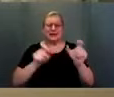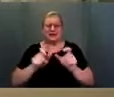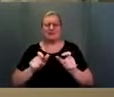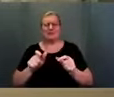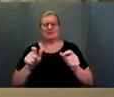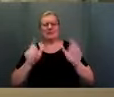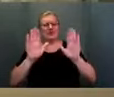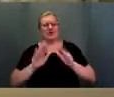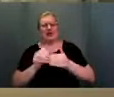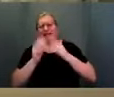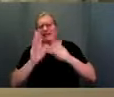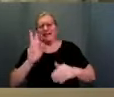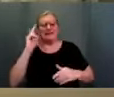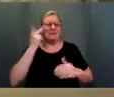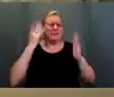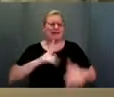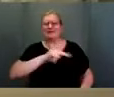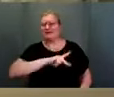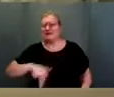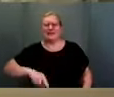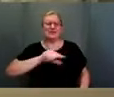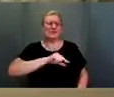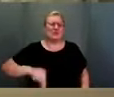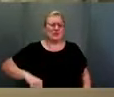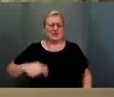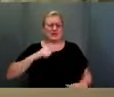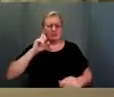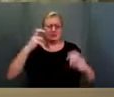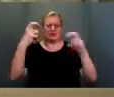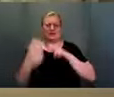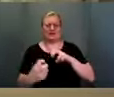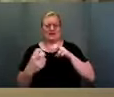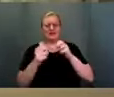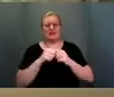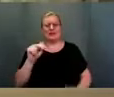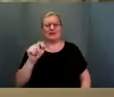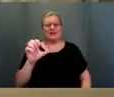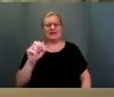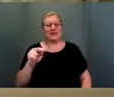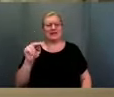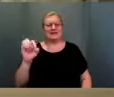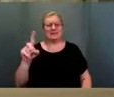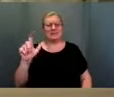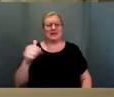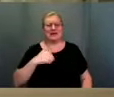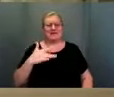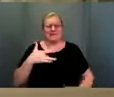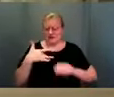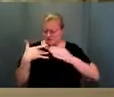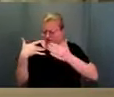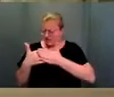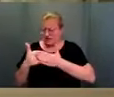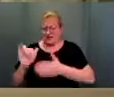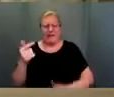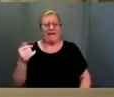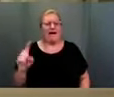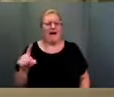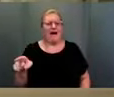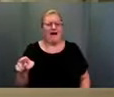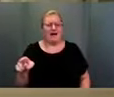and politicians and royalty. I remember sitting at the table with the great Nelson Mandela and feeling like I just met the closest thing to an actual God. I remember